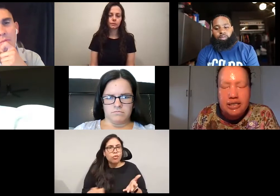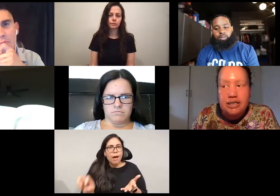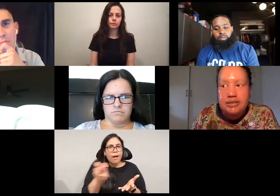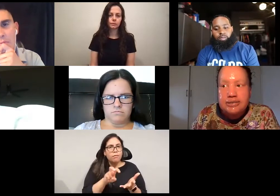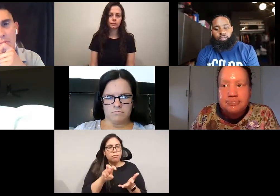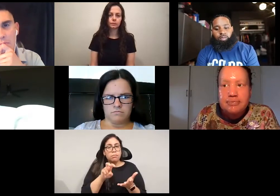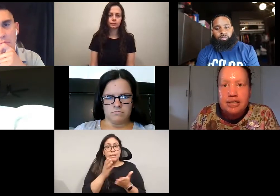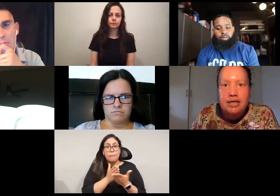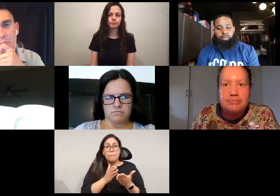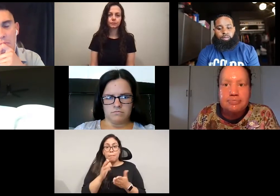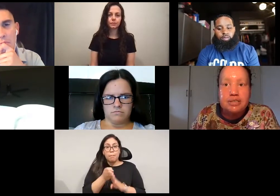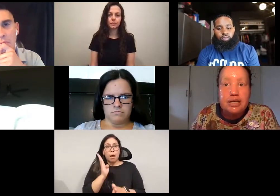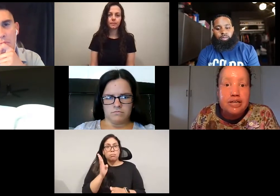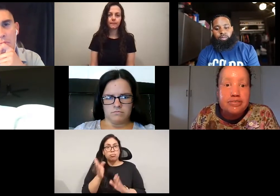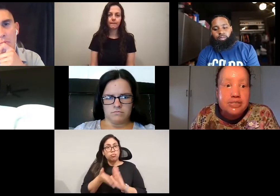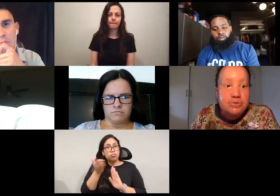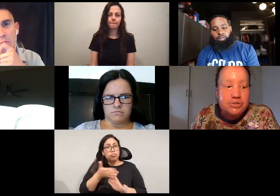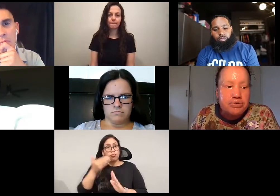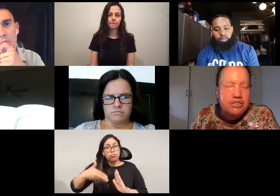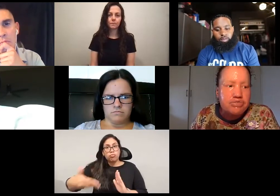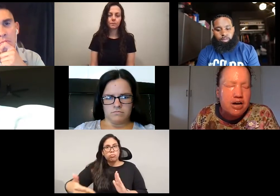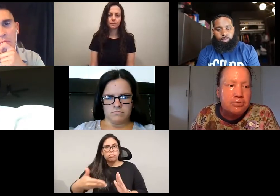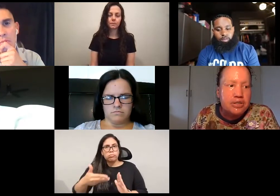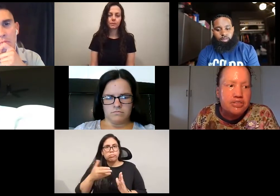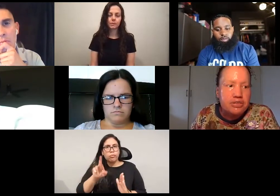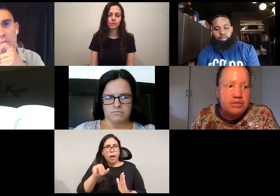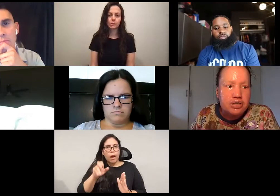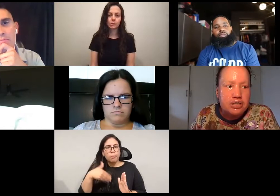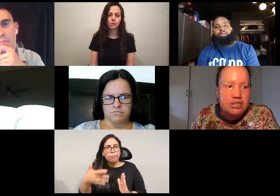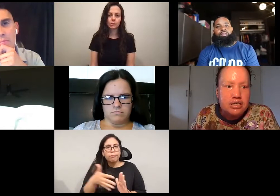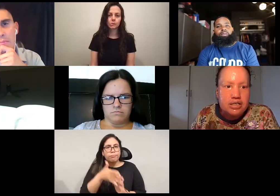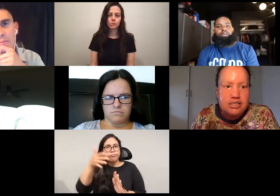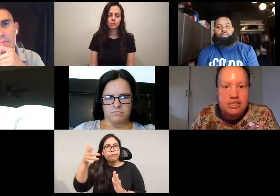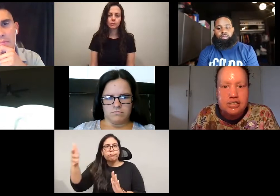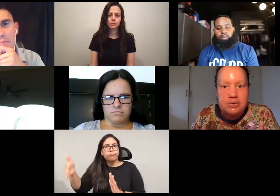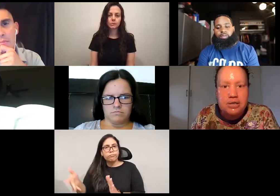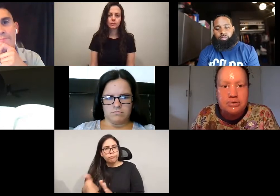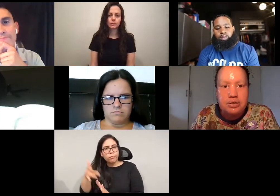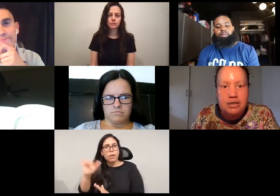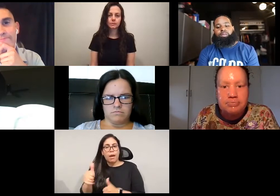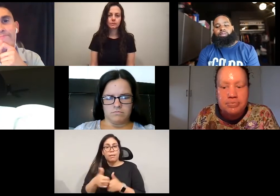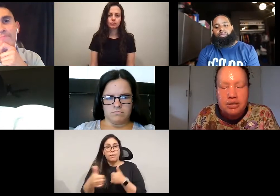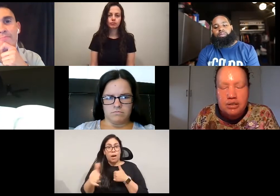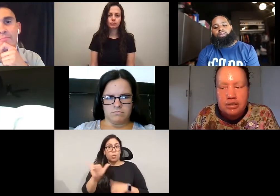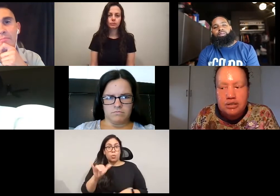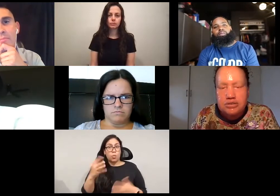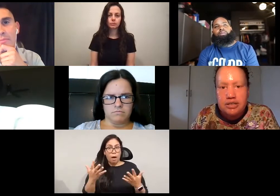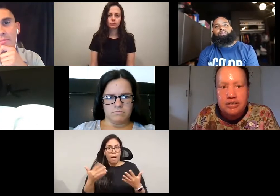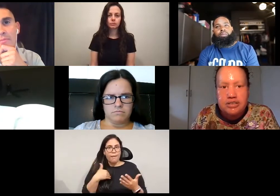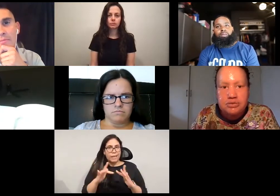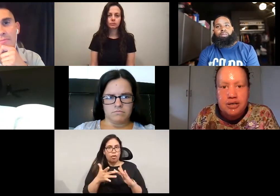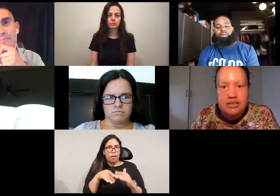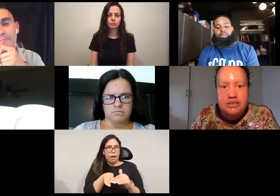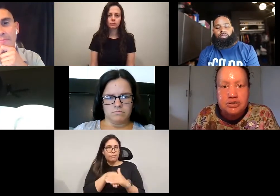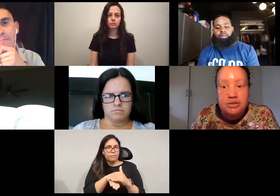regularly either. And then there's also the divide with the internet access as well. In Australia,